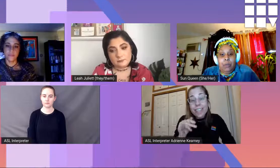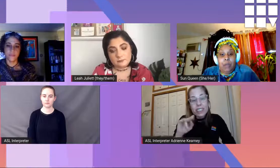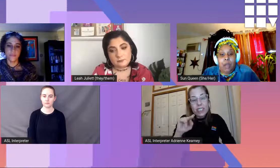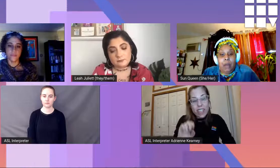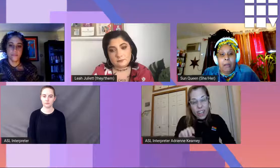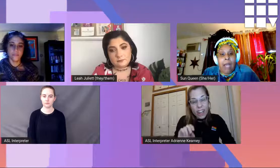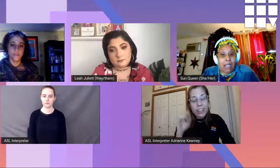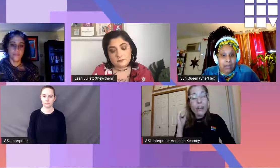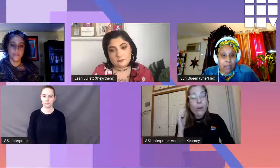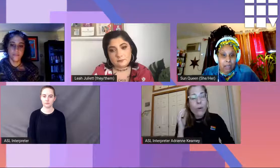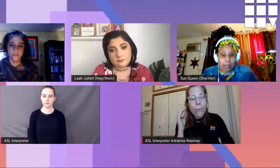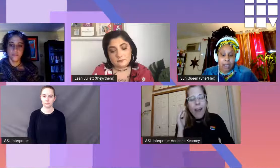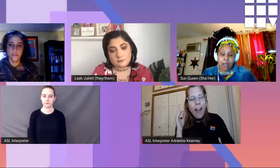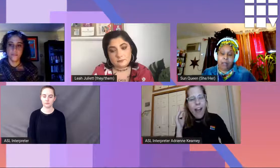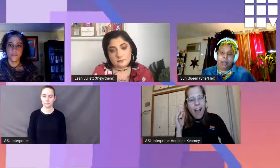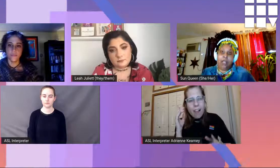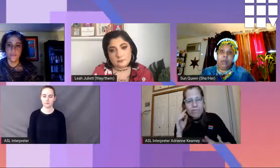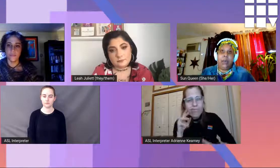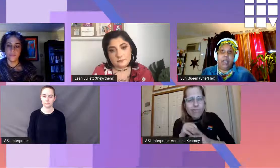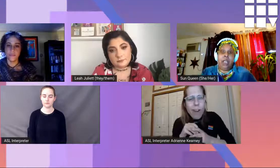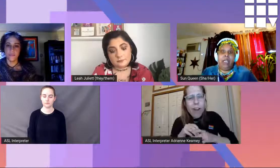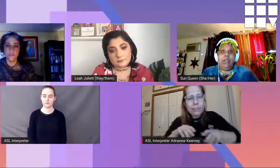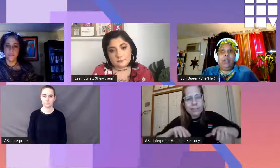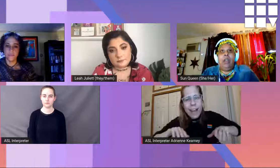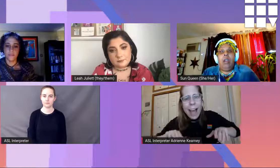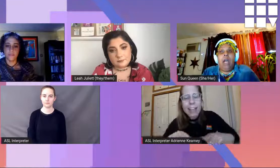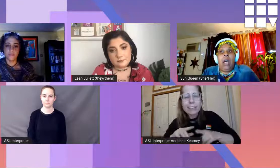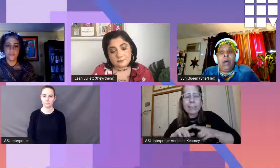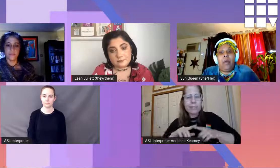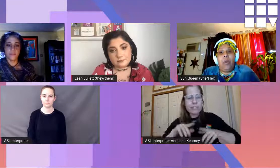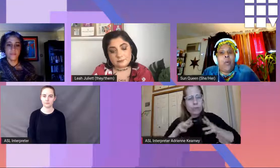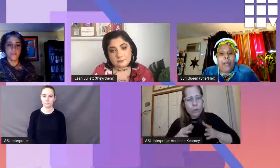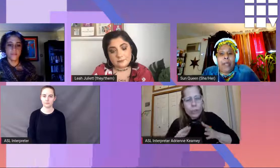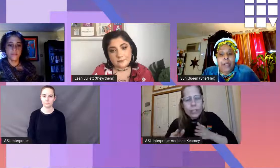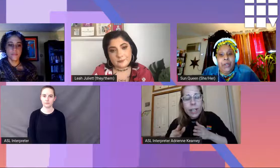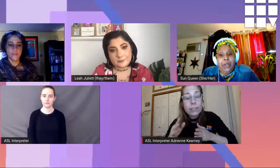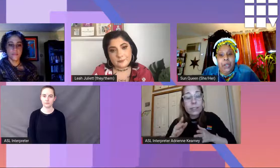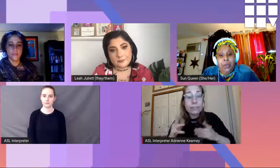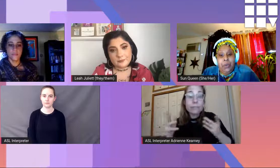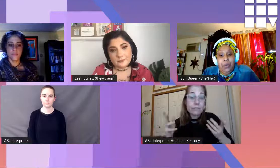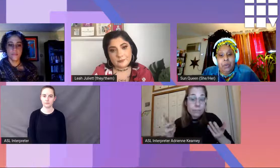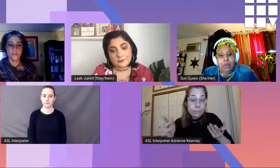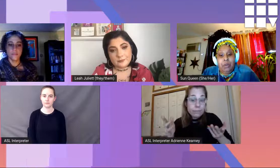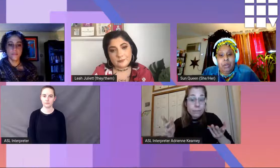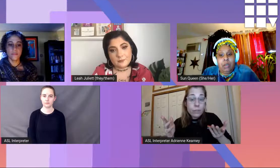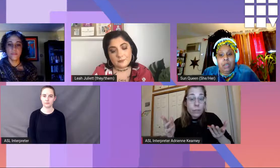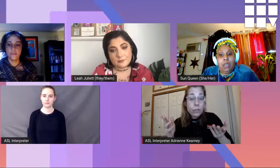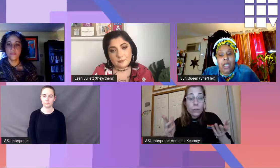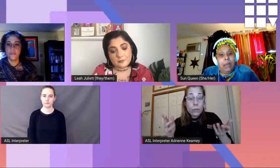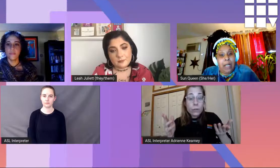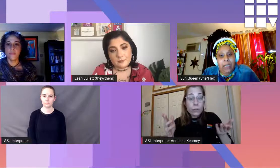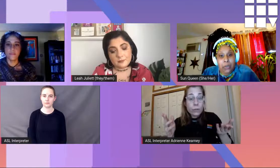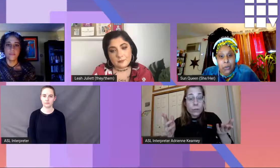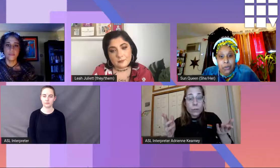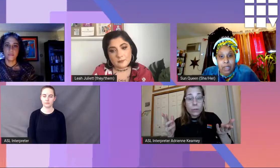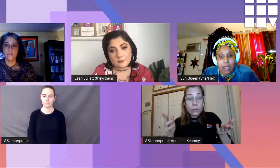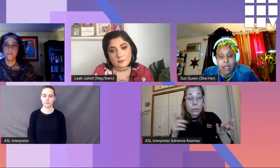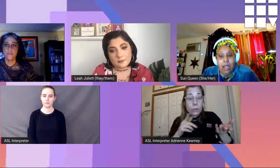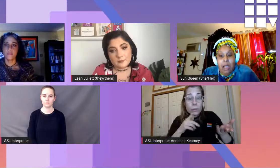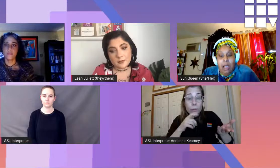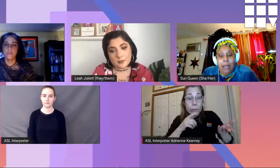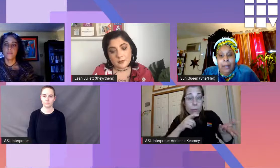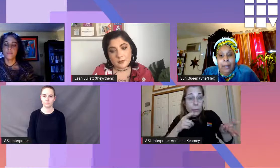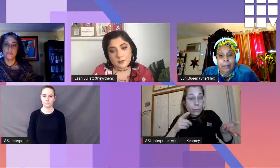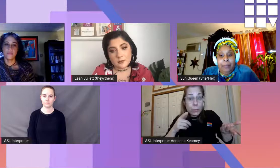into activism and being an organizer. Who better to tell my